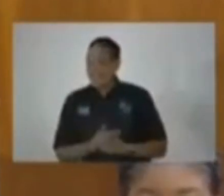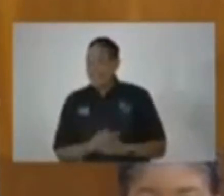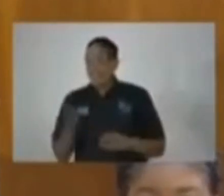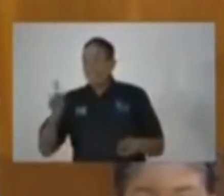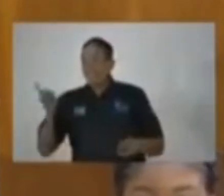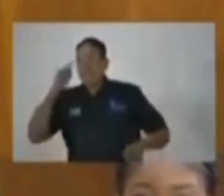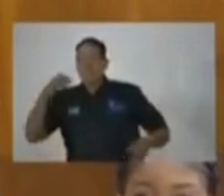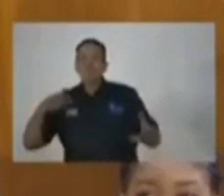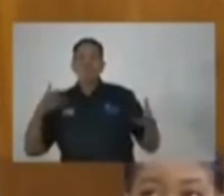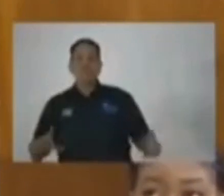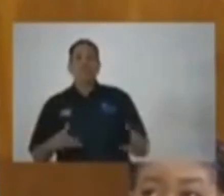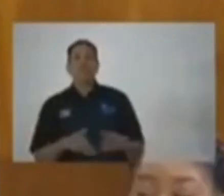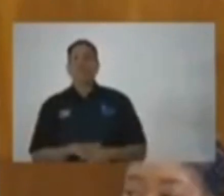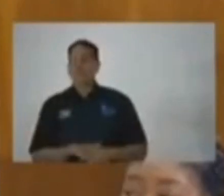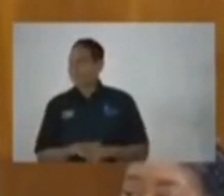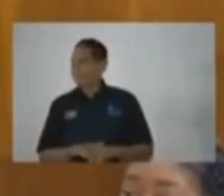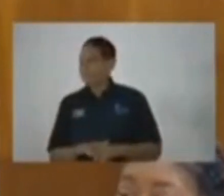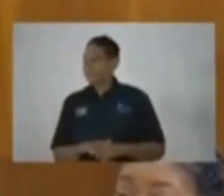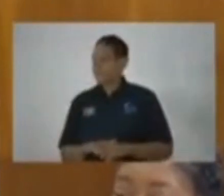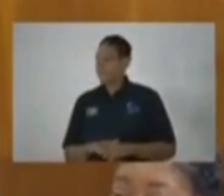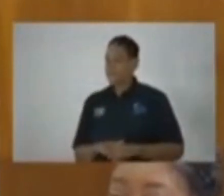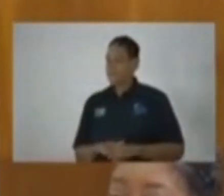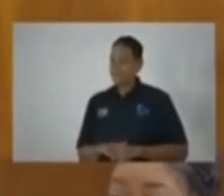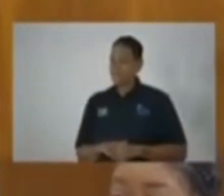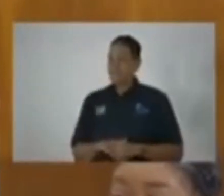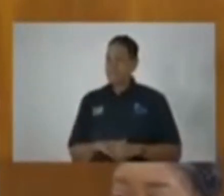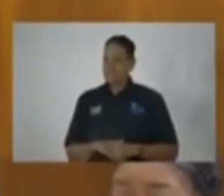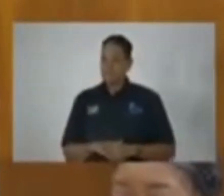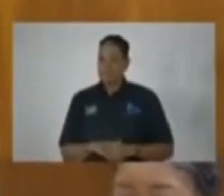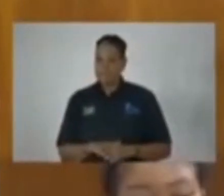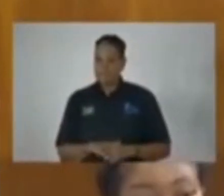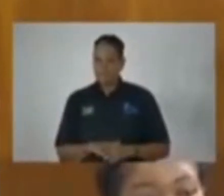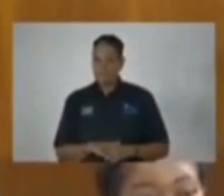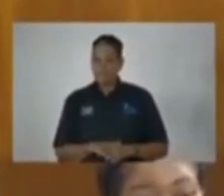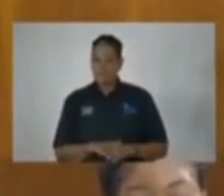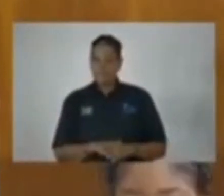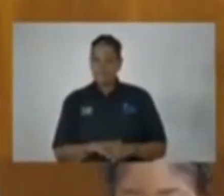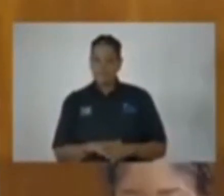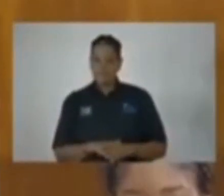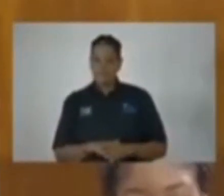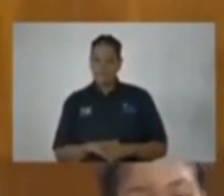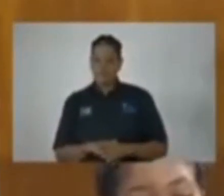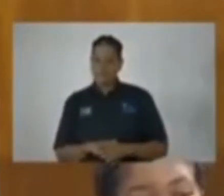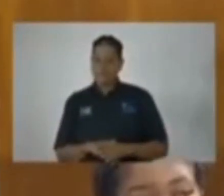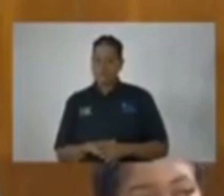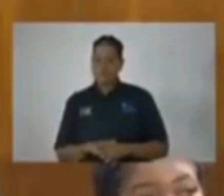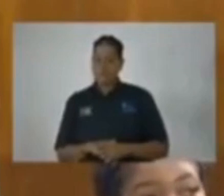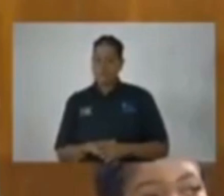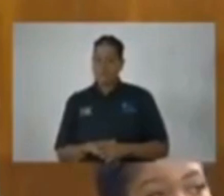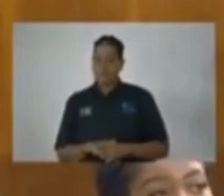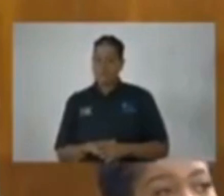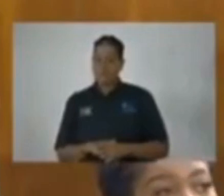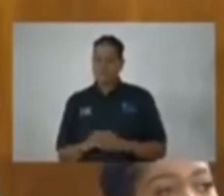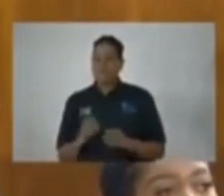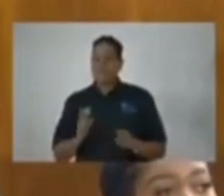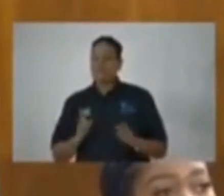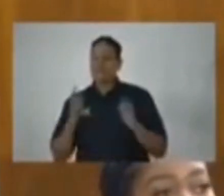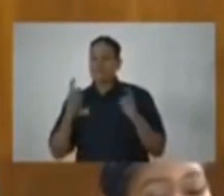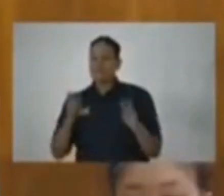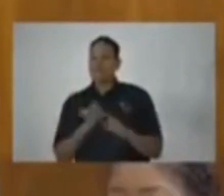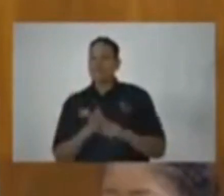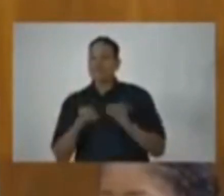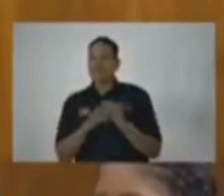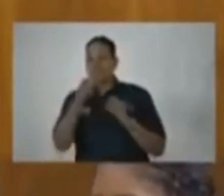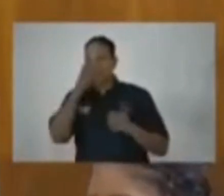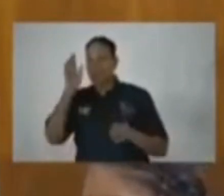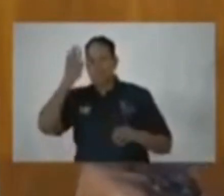would we be? I give no heart. I give no heart. I rewarded Edward